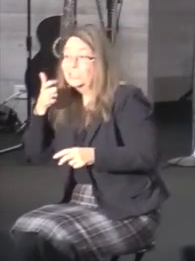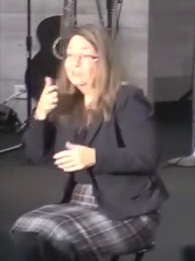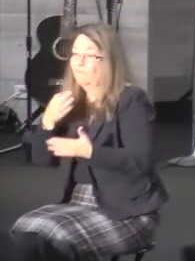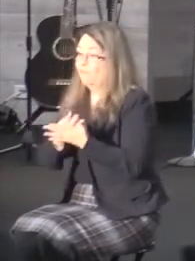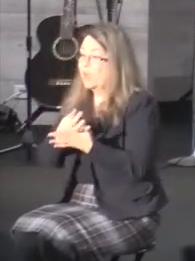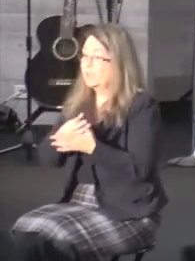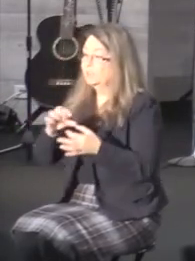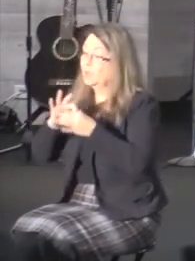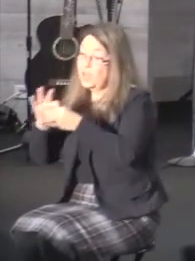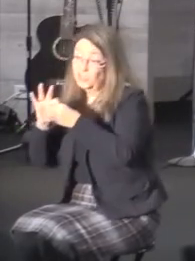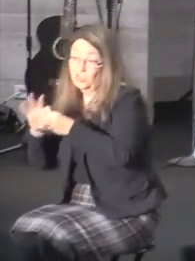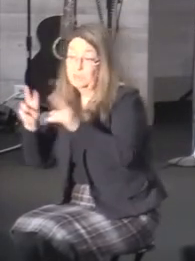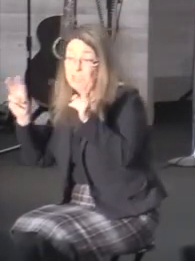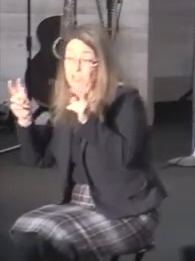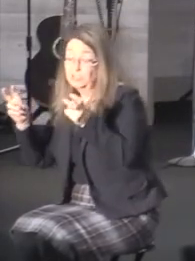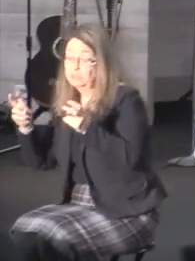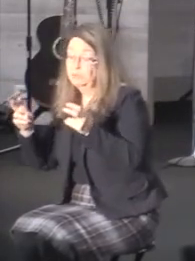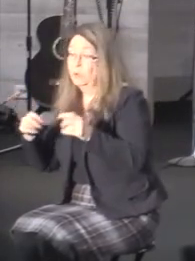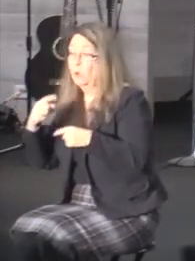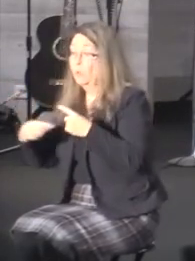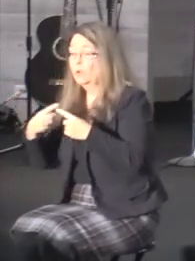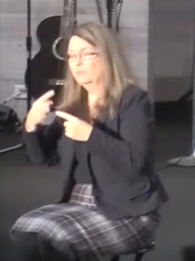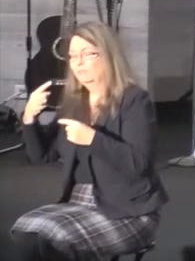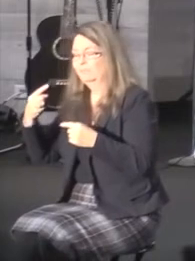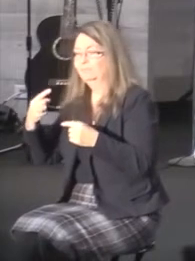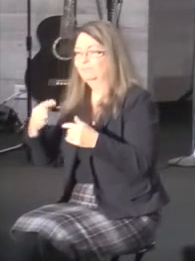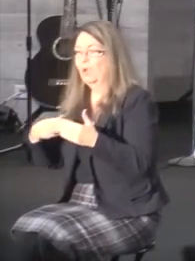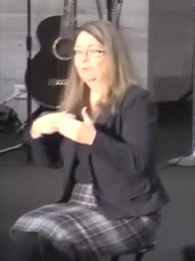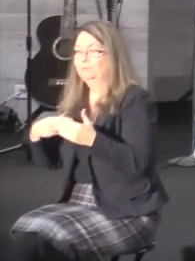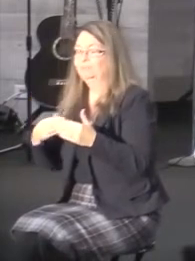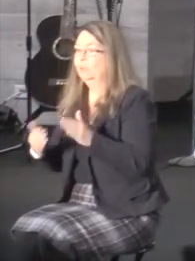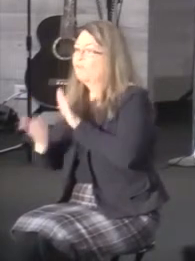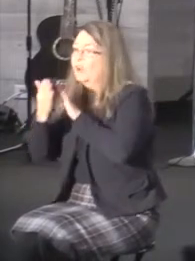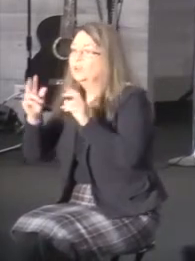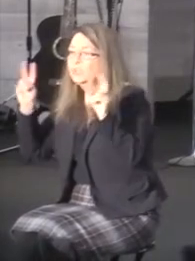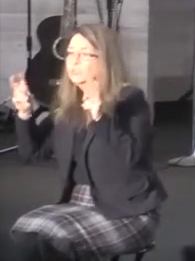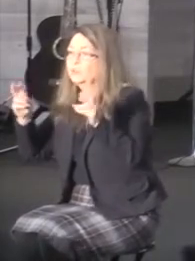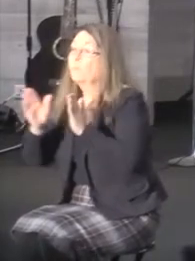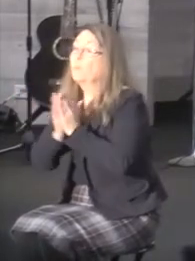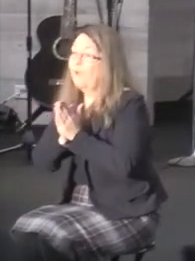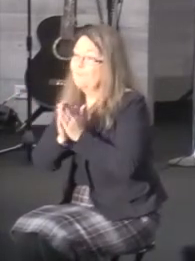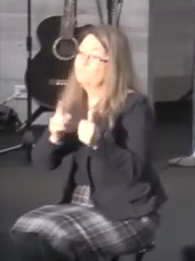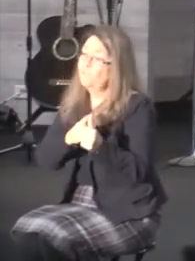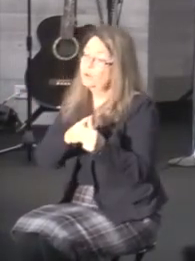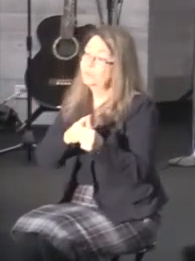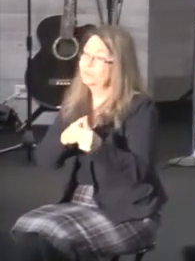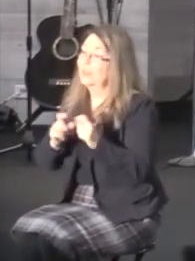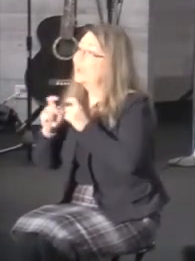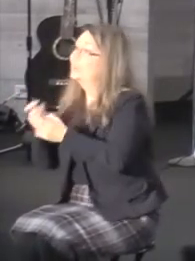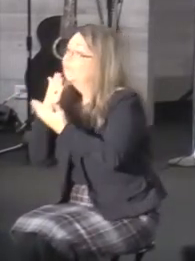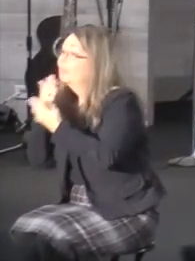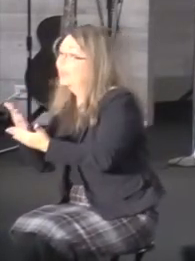finances. Whenever you approach an issue, we should pray about it and find a way to give thanks, because that's